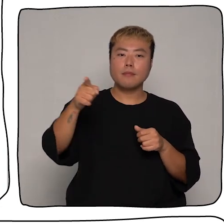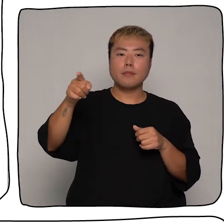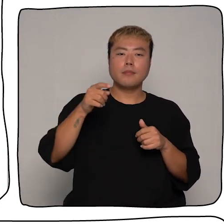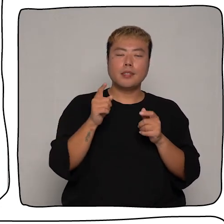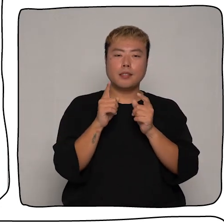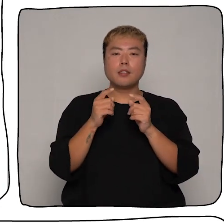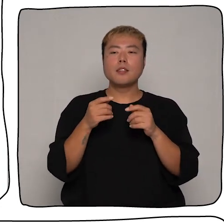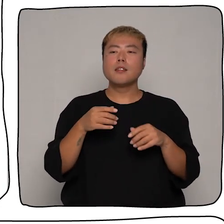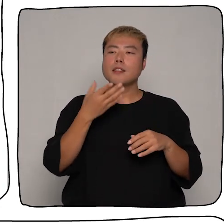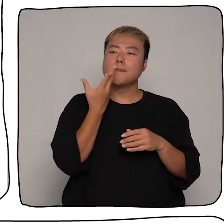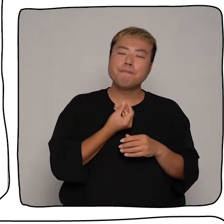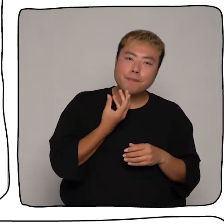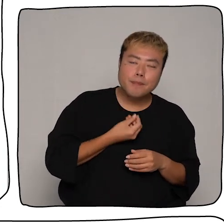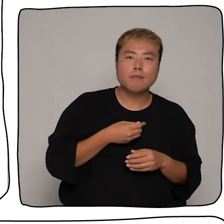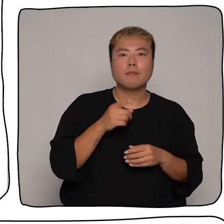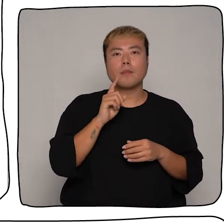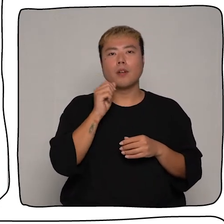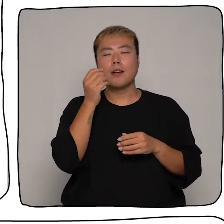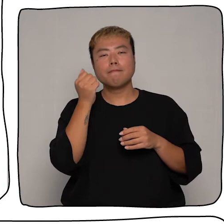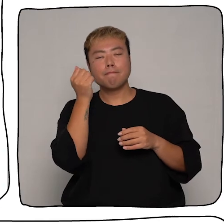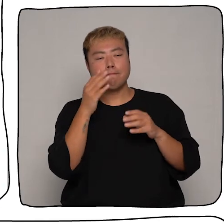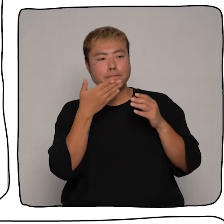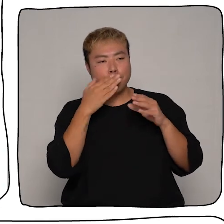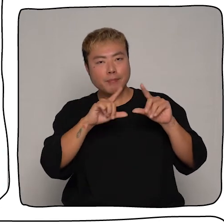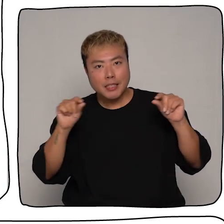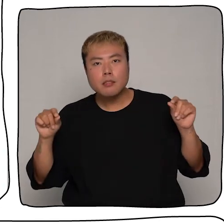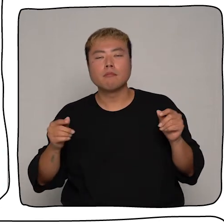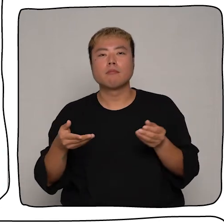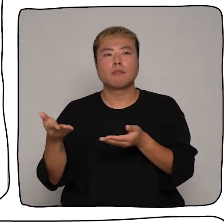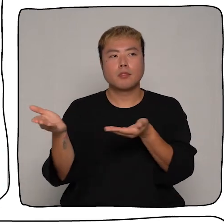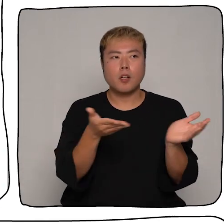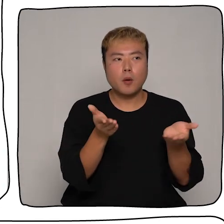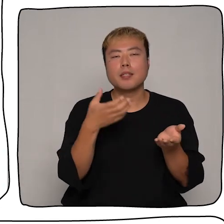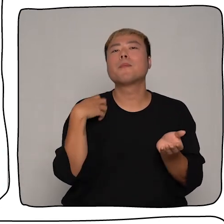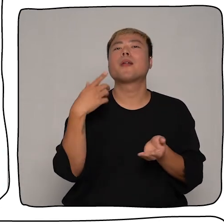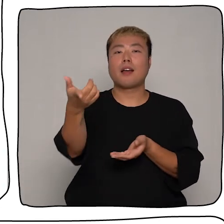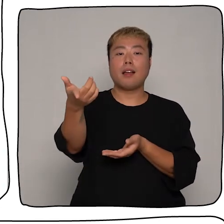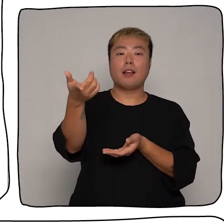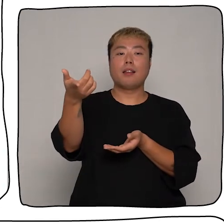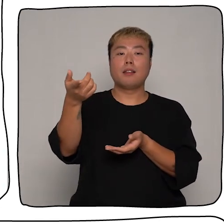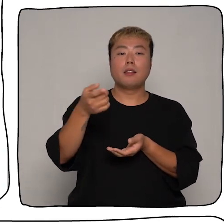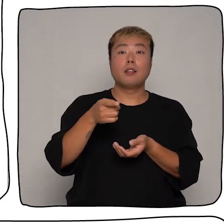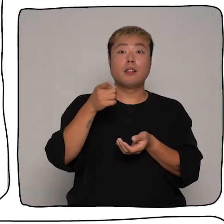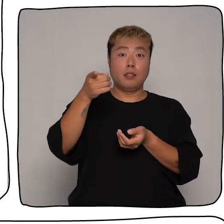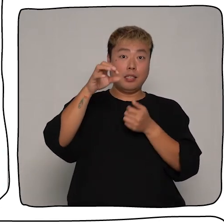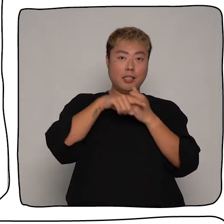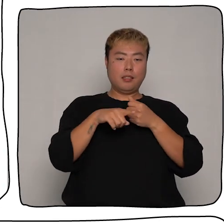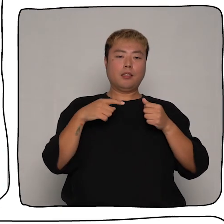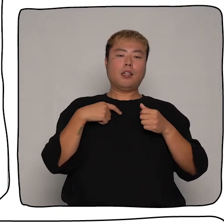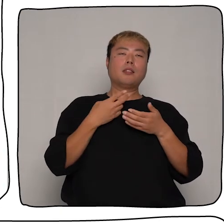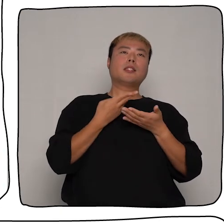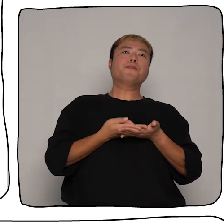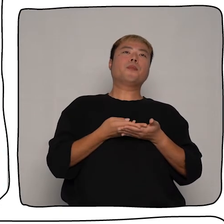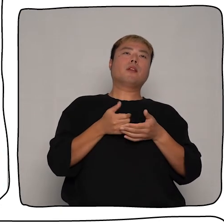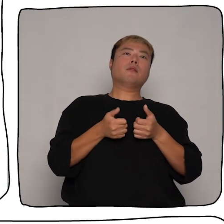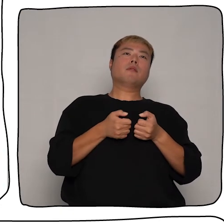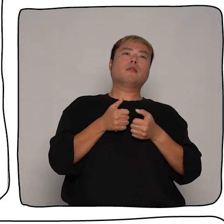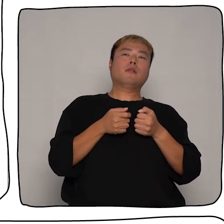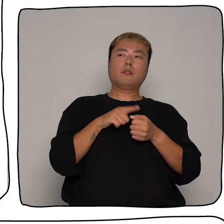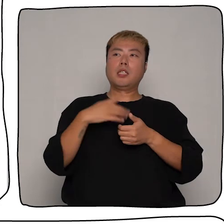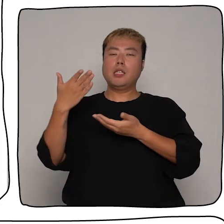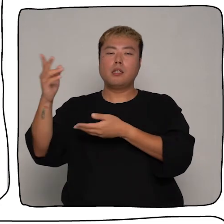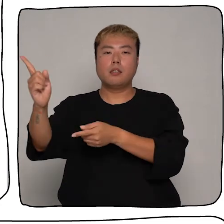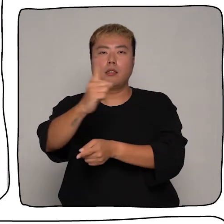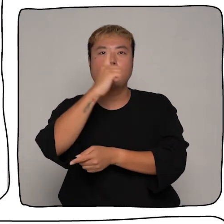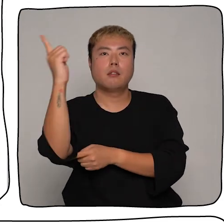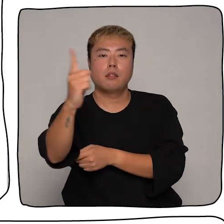with disabilities or illnesses. Some of them are working from their bed. And I myself